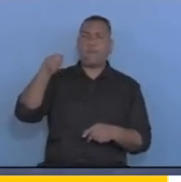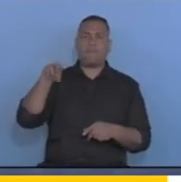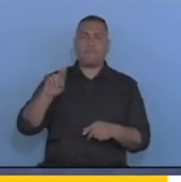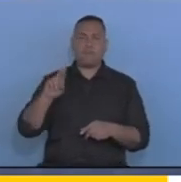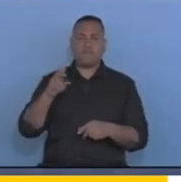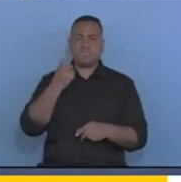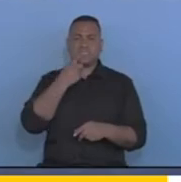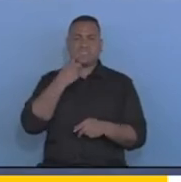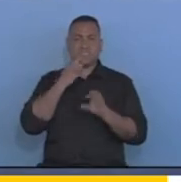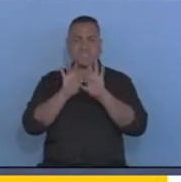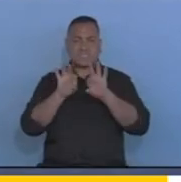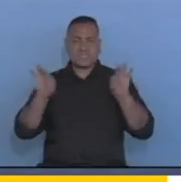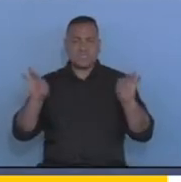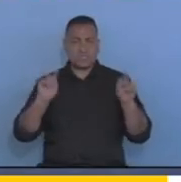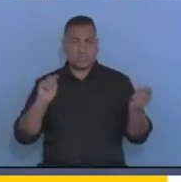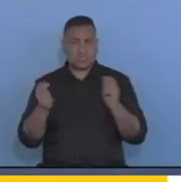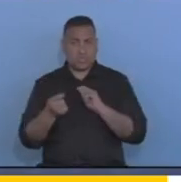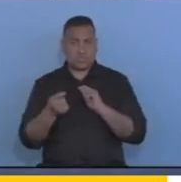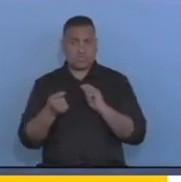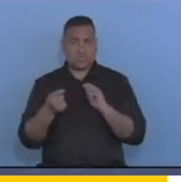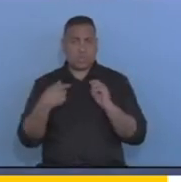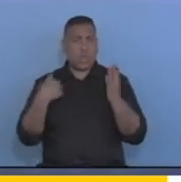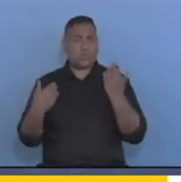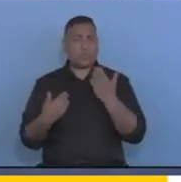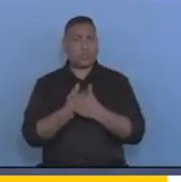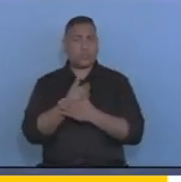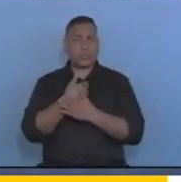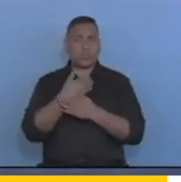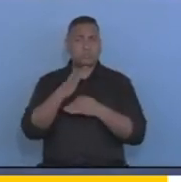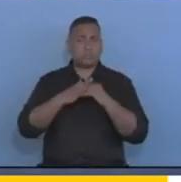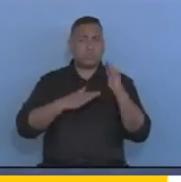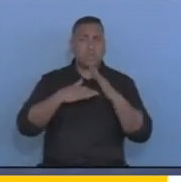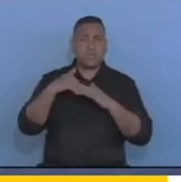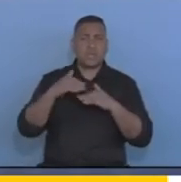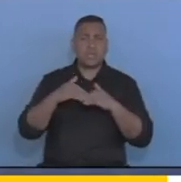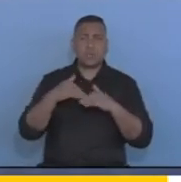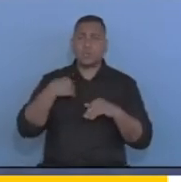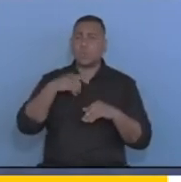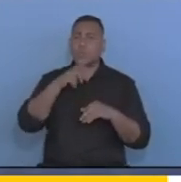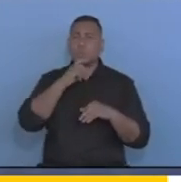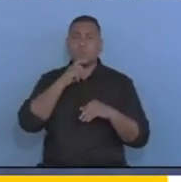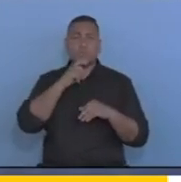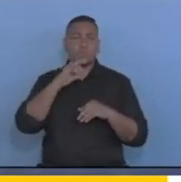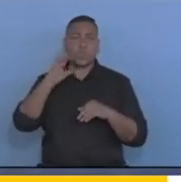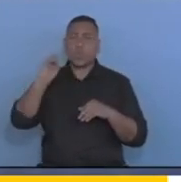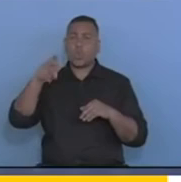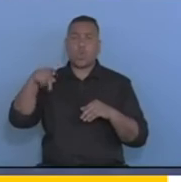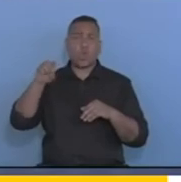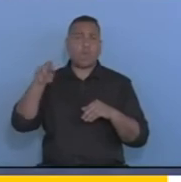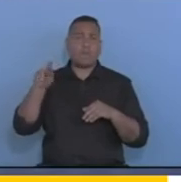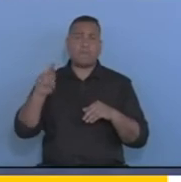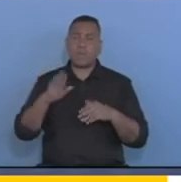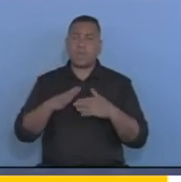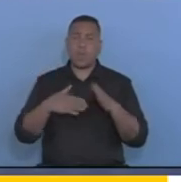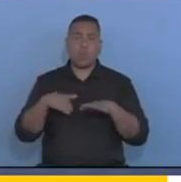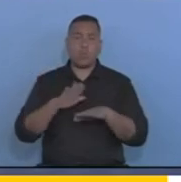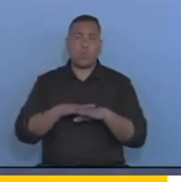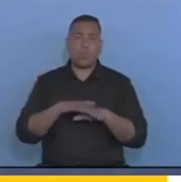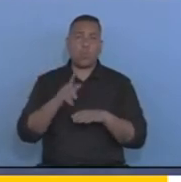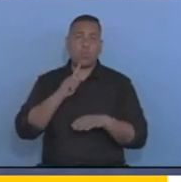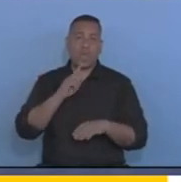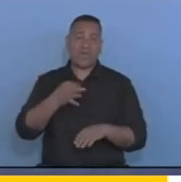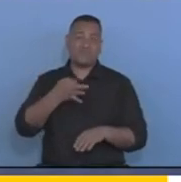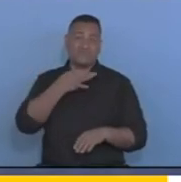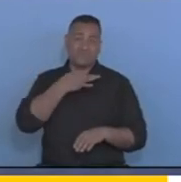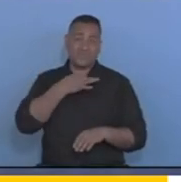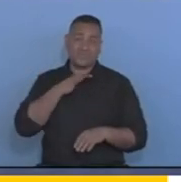Most of our newer buildings are, we don't really use copper. As you know, it's a risk. Yeah. It's a risk for